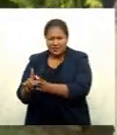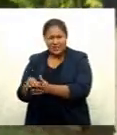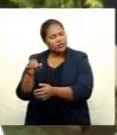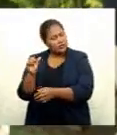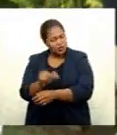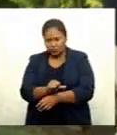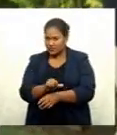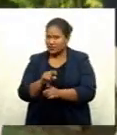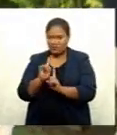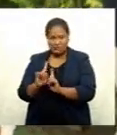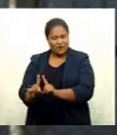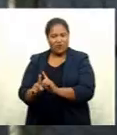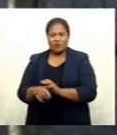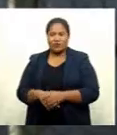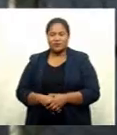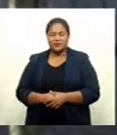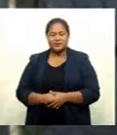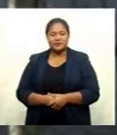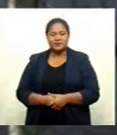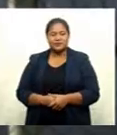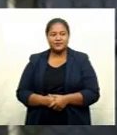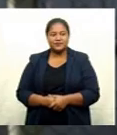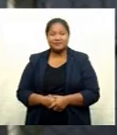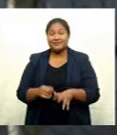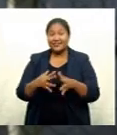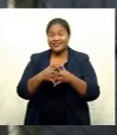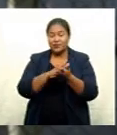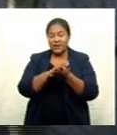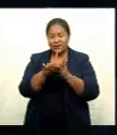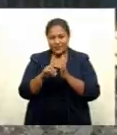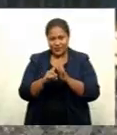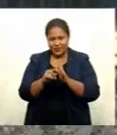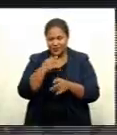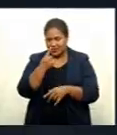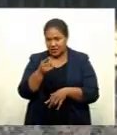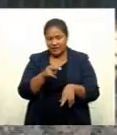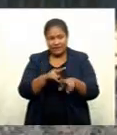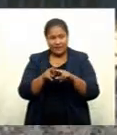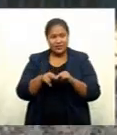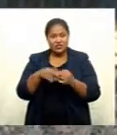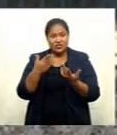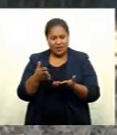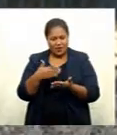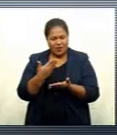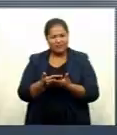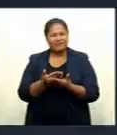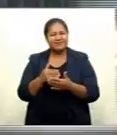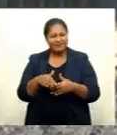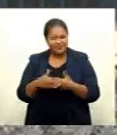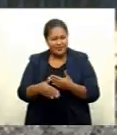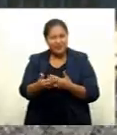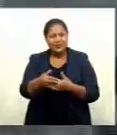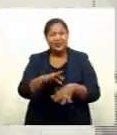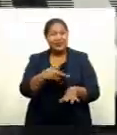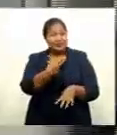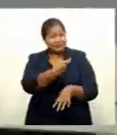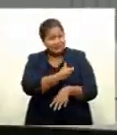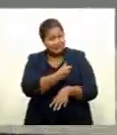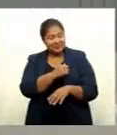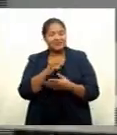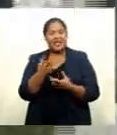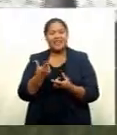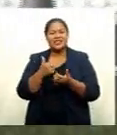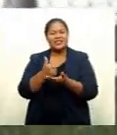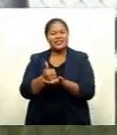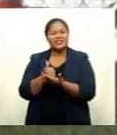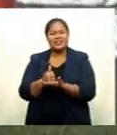be isolated, do your part. The WHO adds Fiji is on track with its vaccination campaign, and assistance provided from